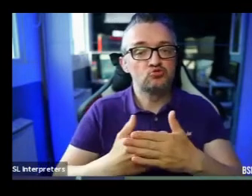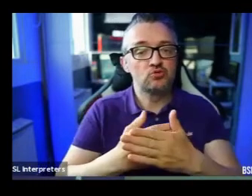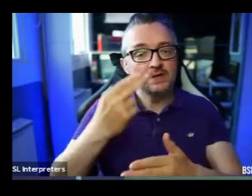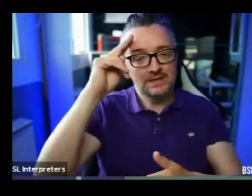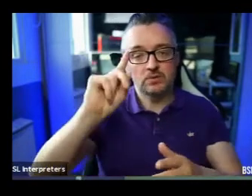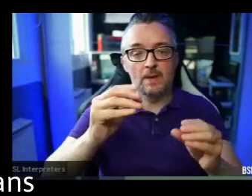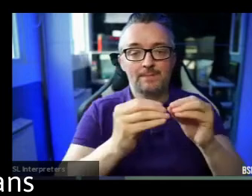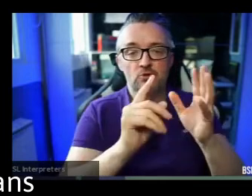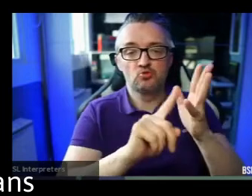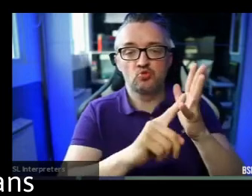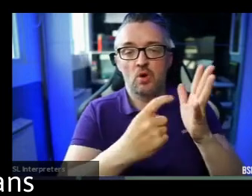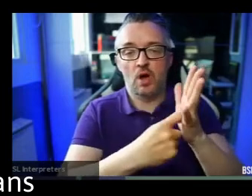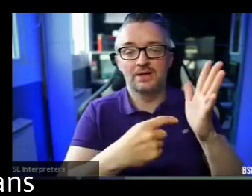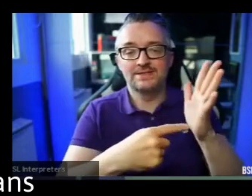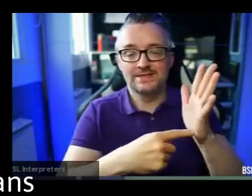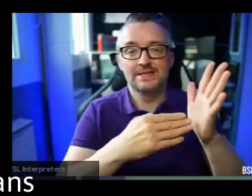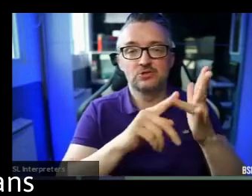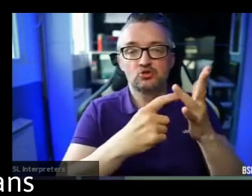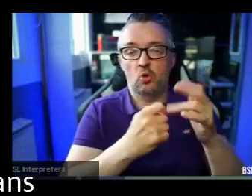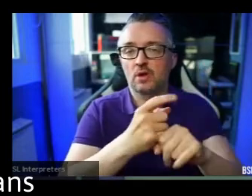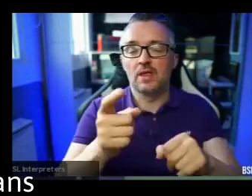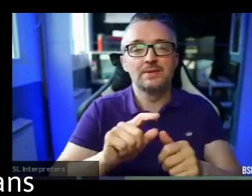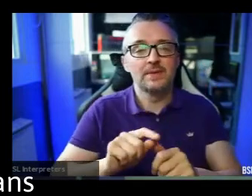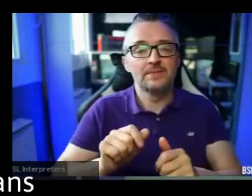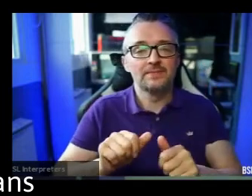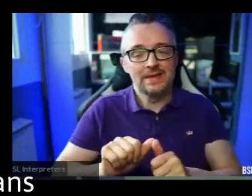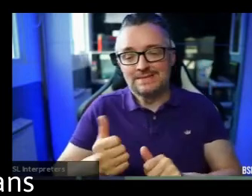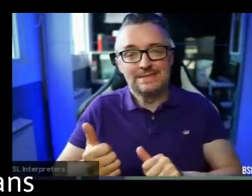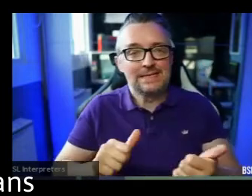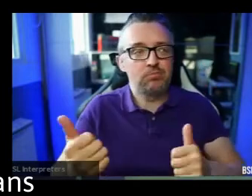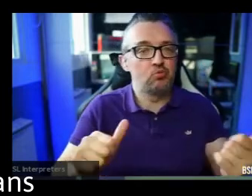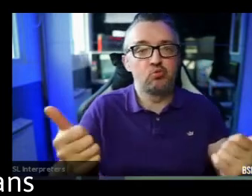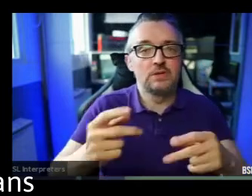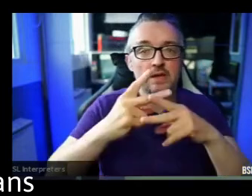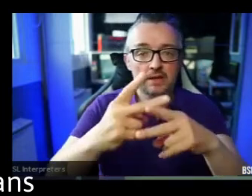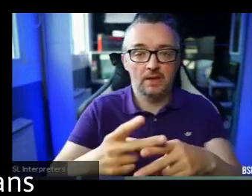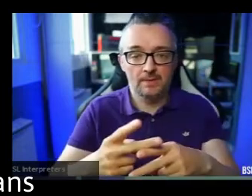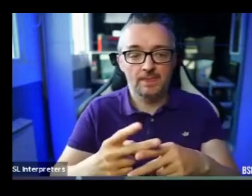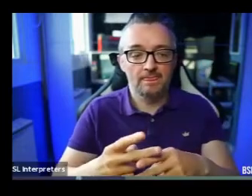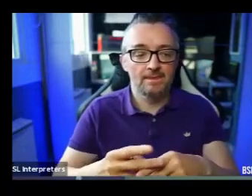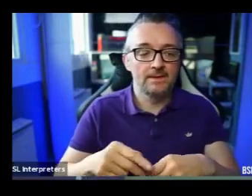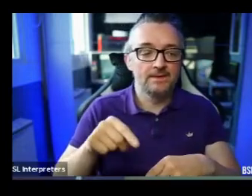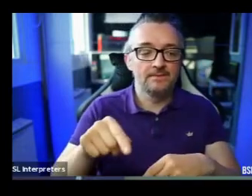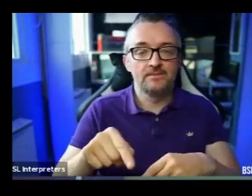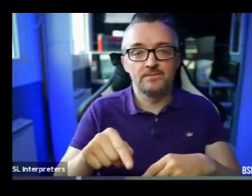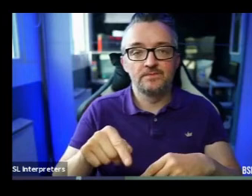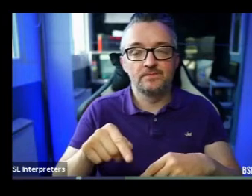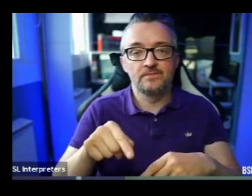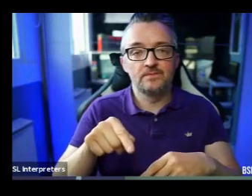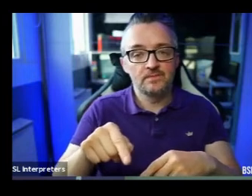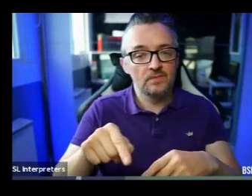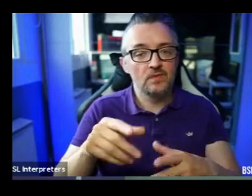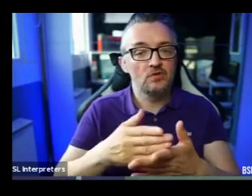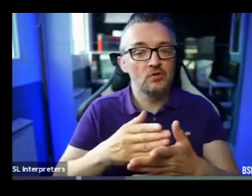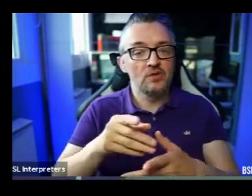of nursing care. He calls it Belzog, which means neighborhood care. And he changed it back so that a